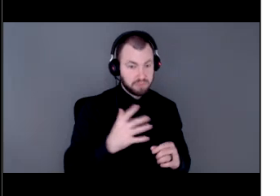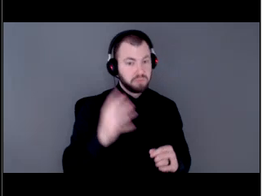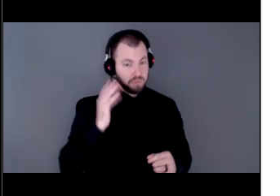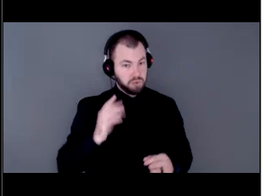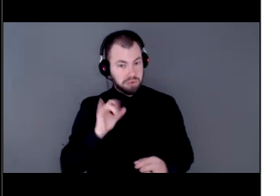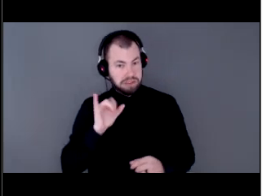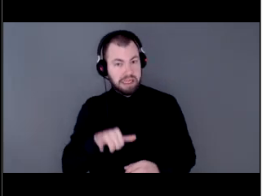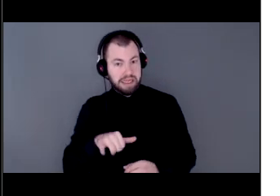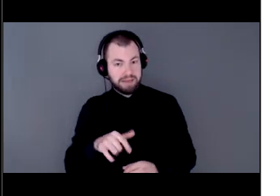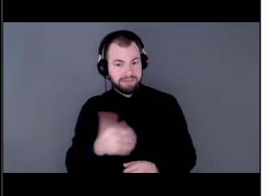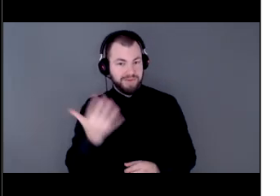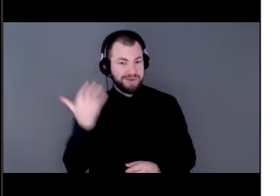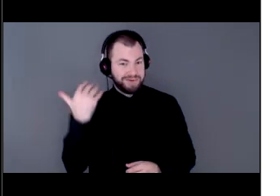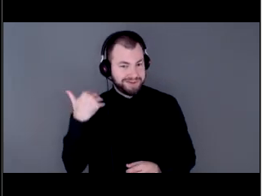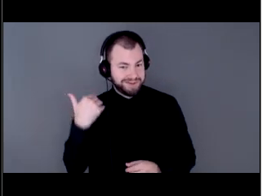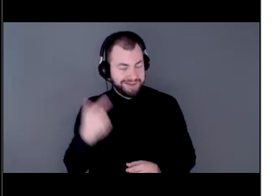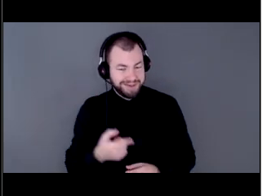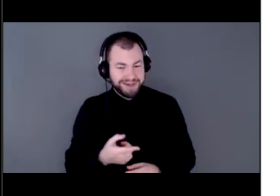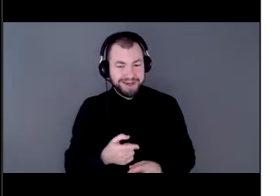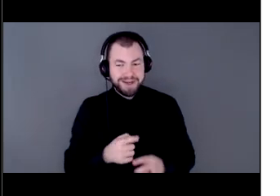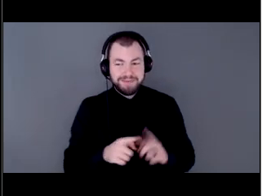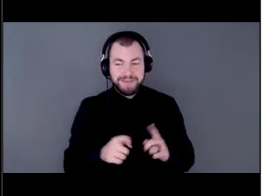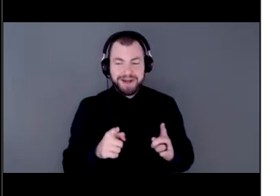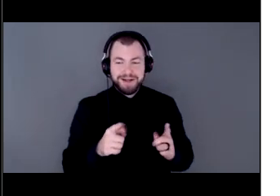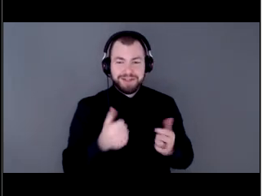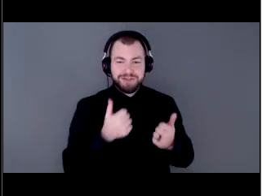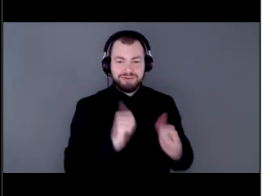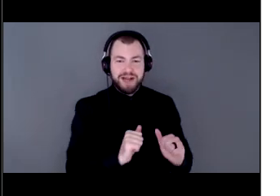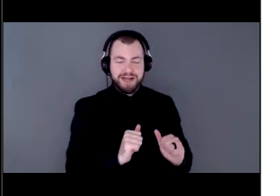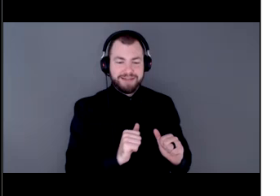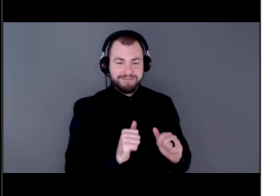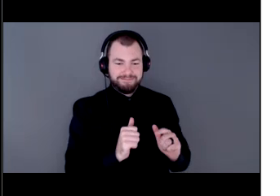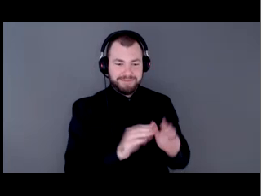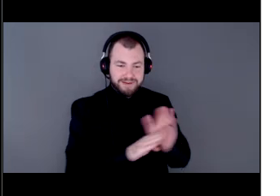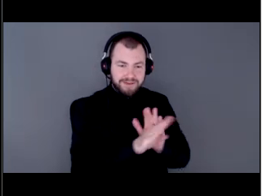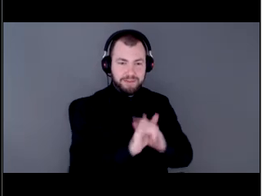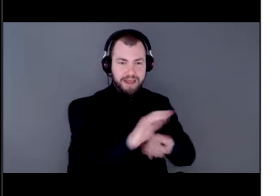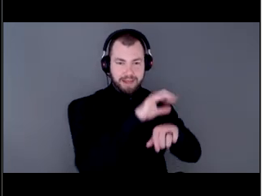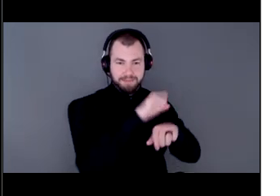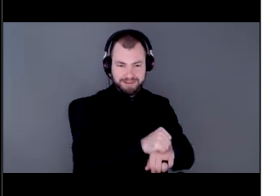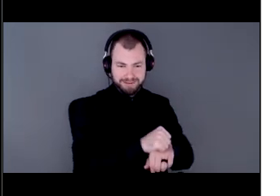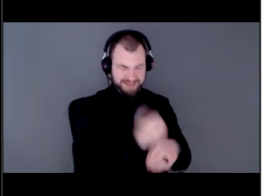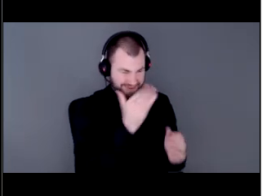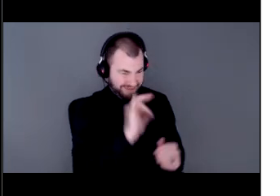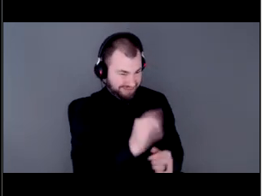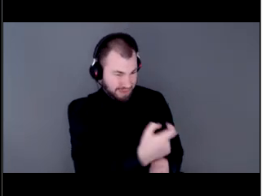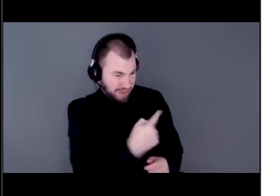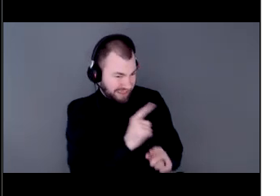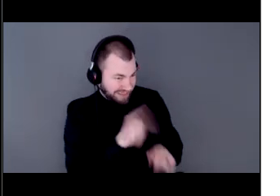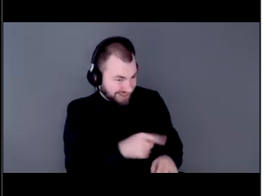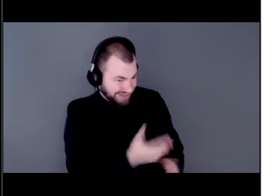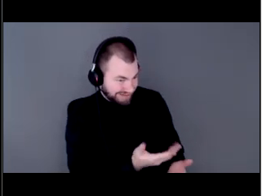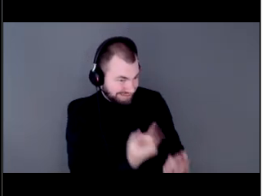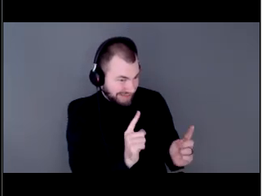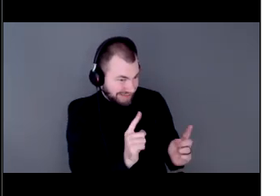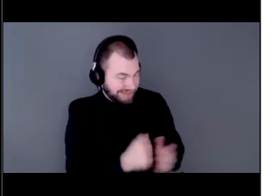days, but just trying to get into that habit. I don't know if that answers your question.